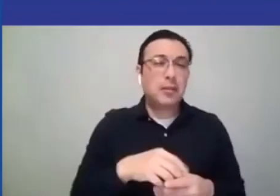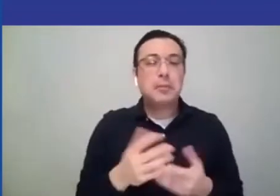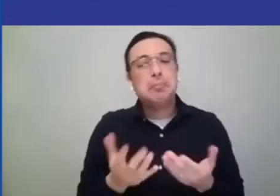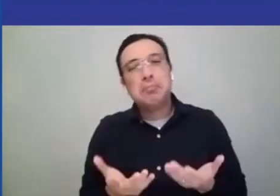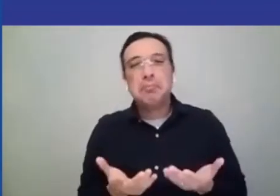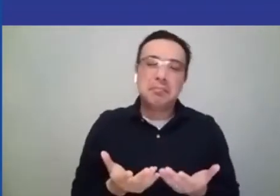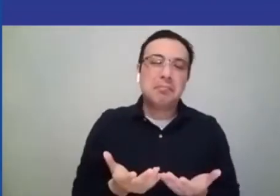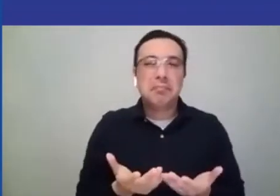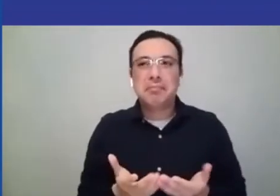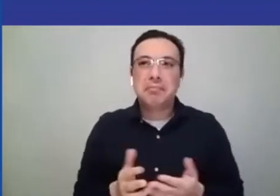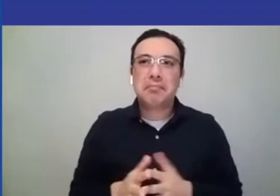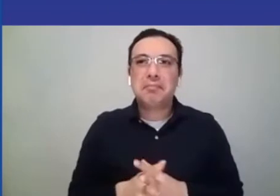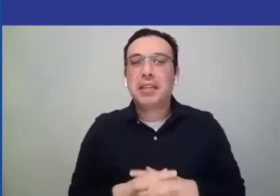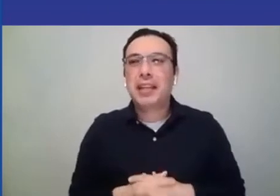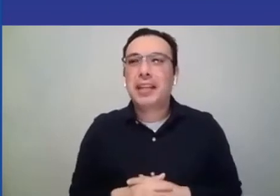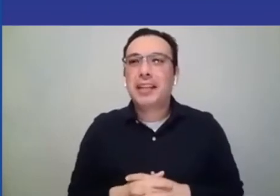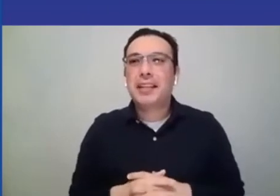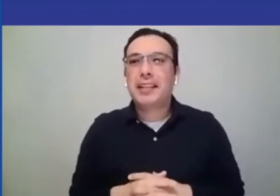through my